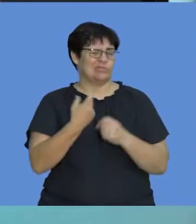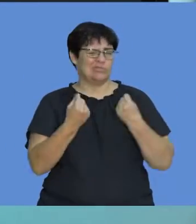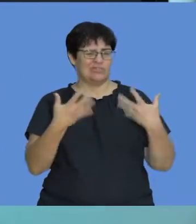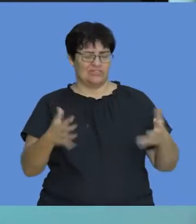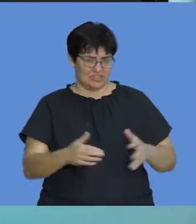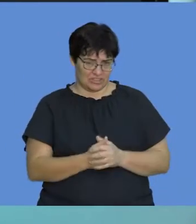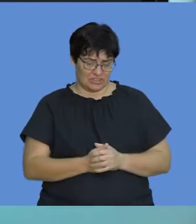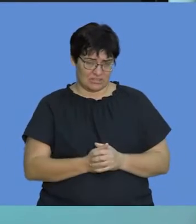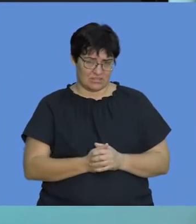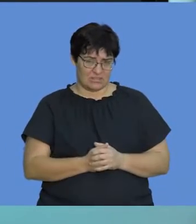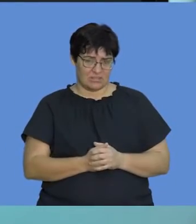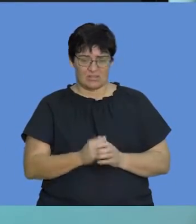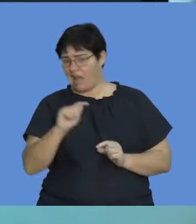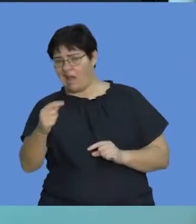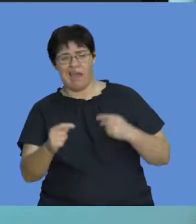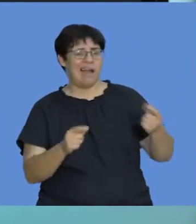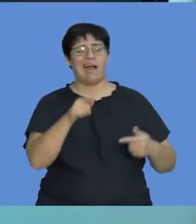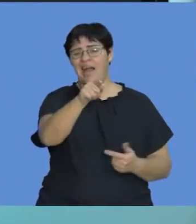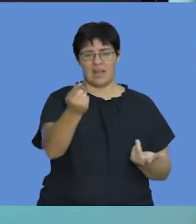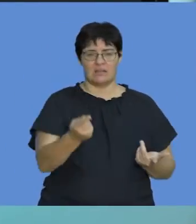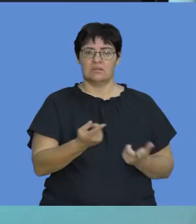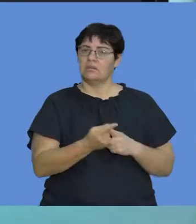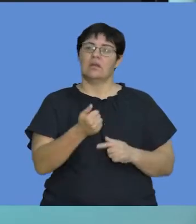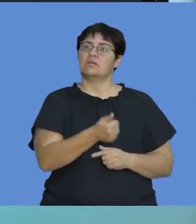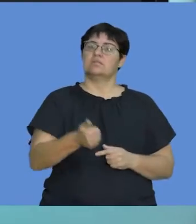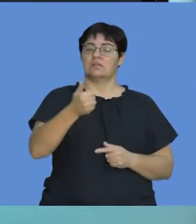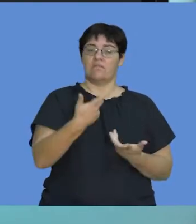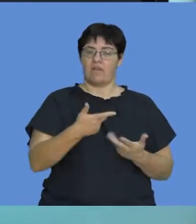it in lots of places other than in